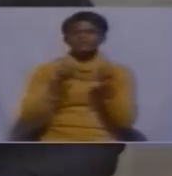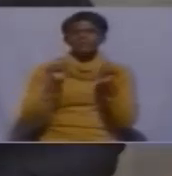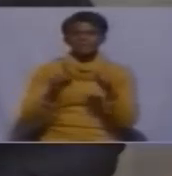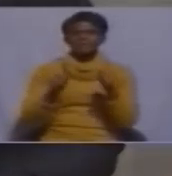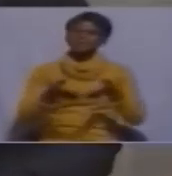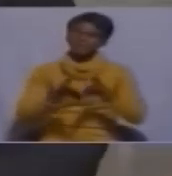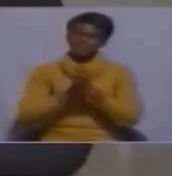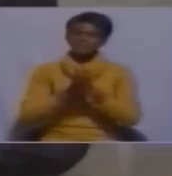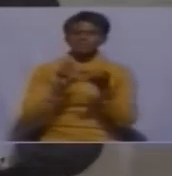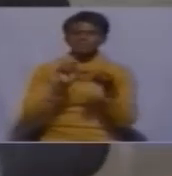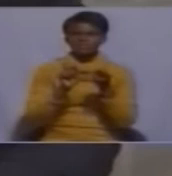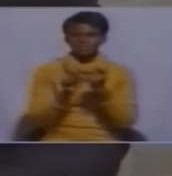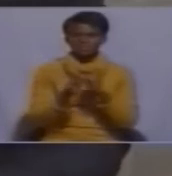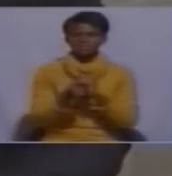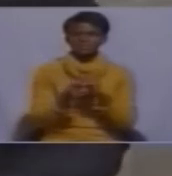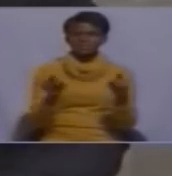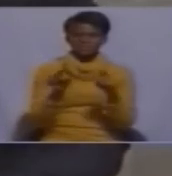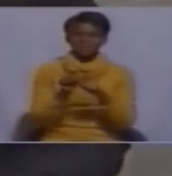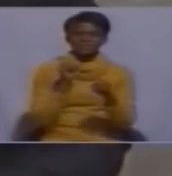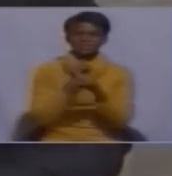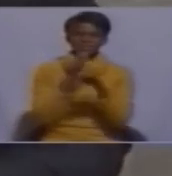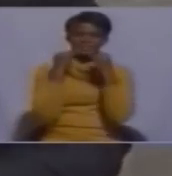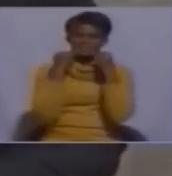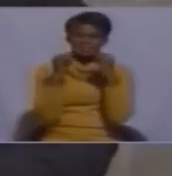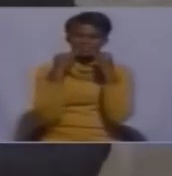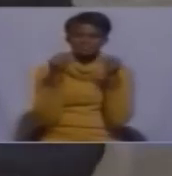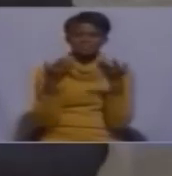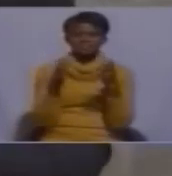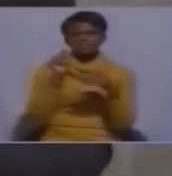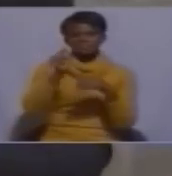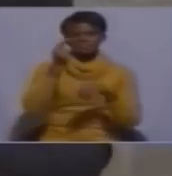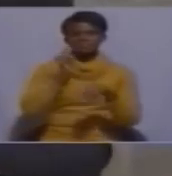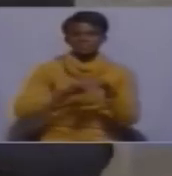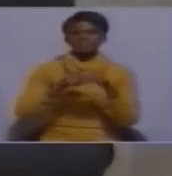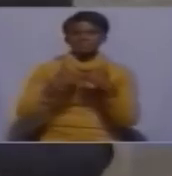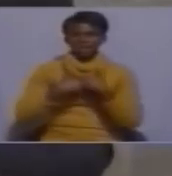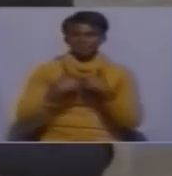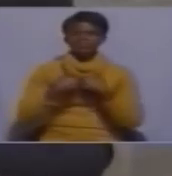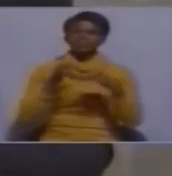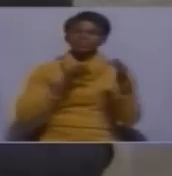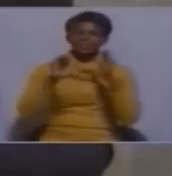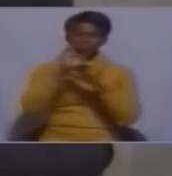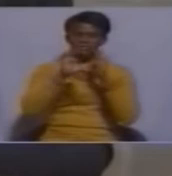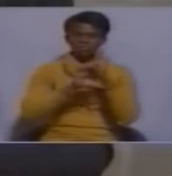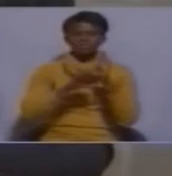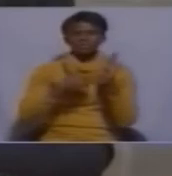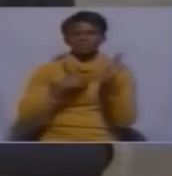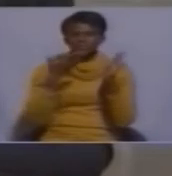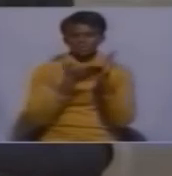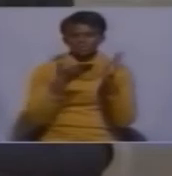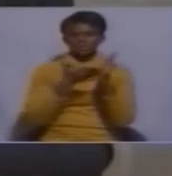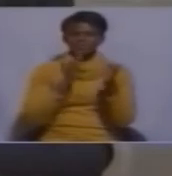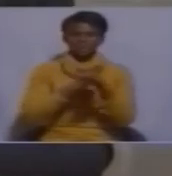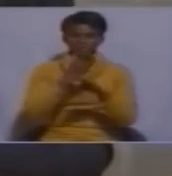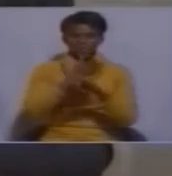amendment. In fact, like I had mentioned, this is the first time we're having such an elaborate constitution after the